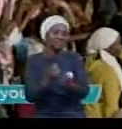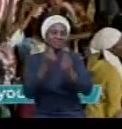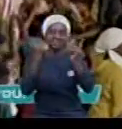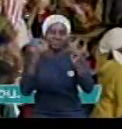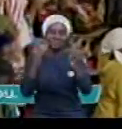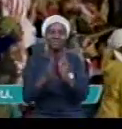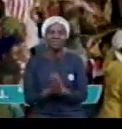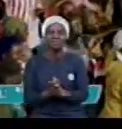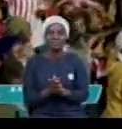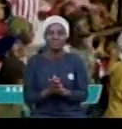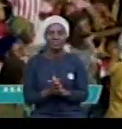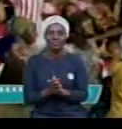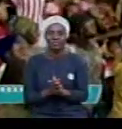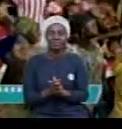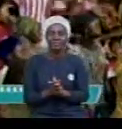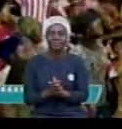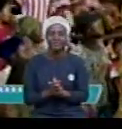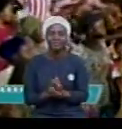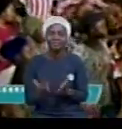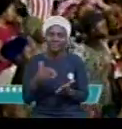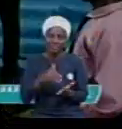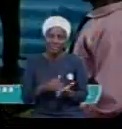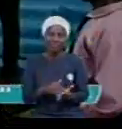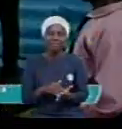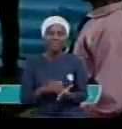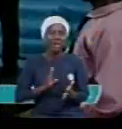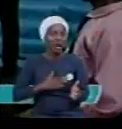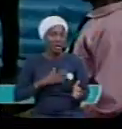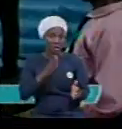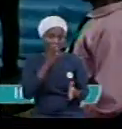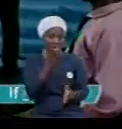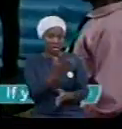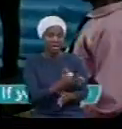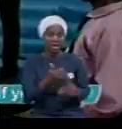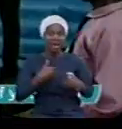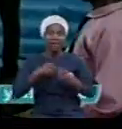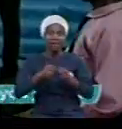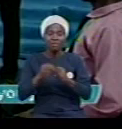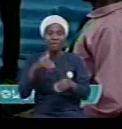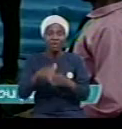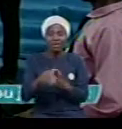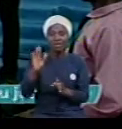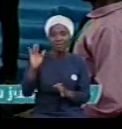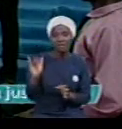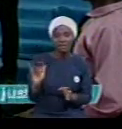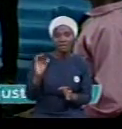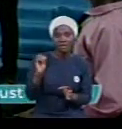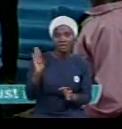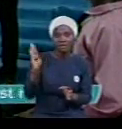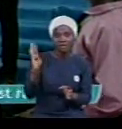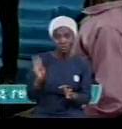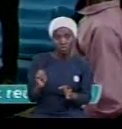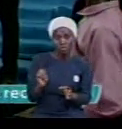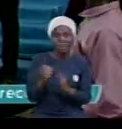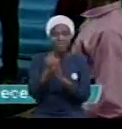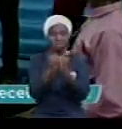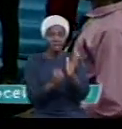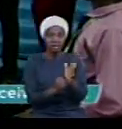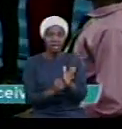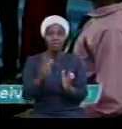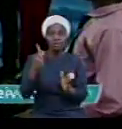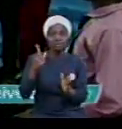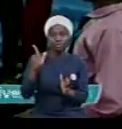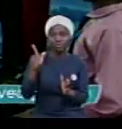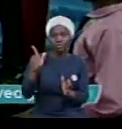Our mother here had the problem in Yobe State 29 years ago, September